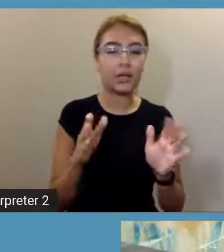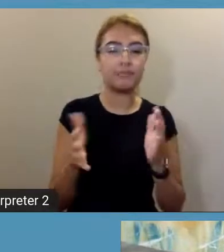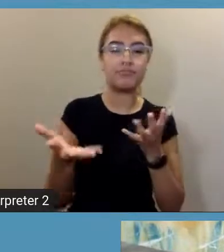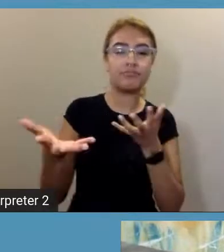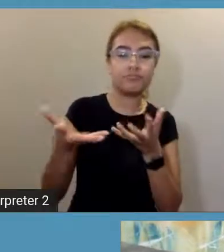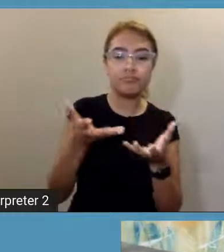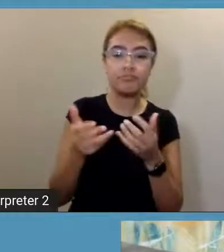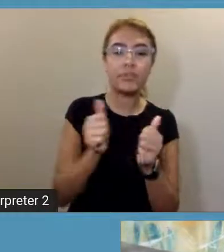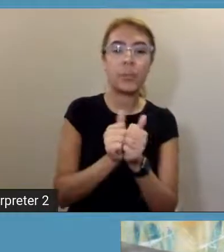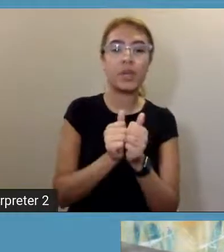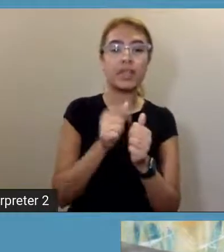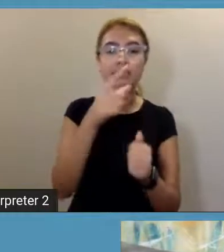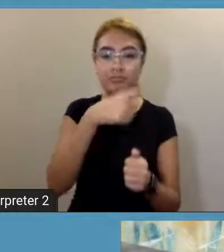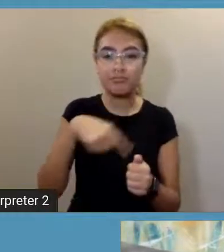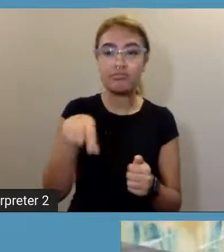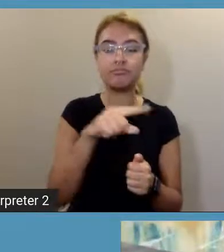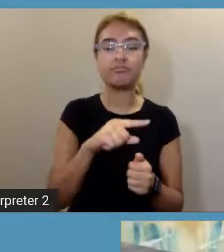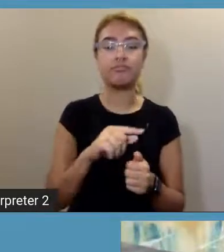video the objects in a better way.